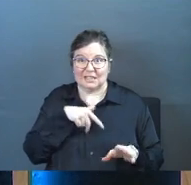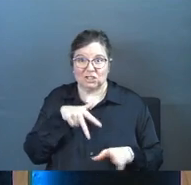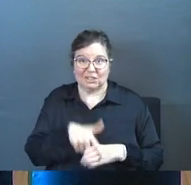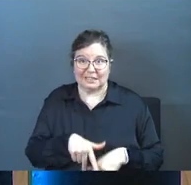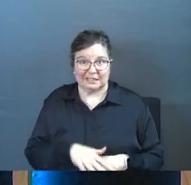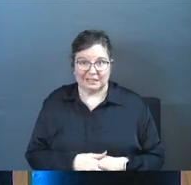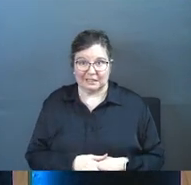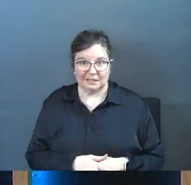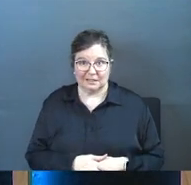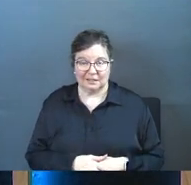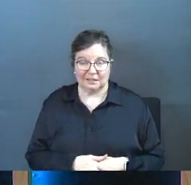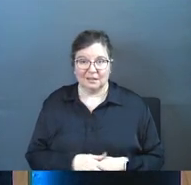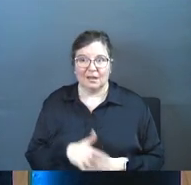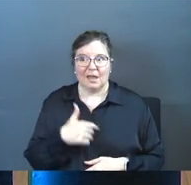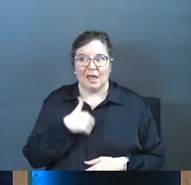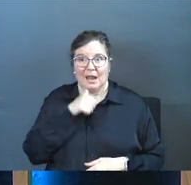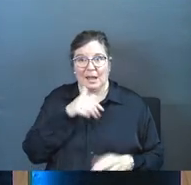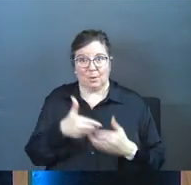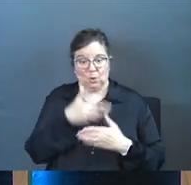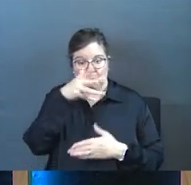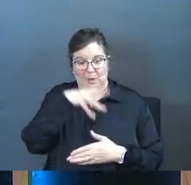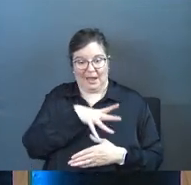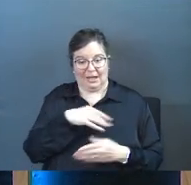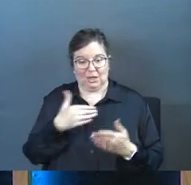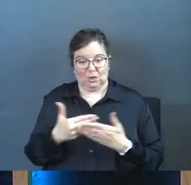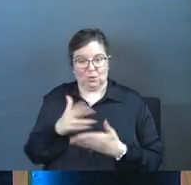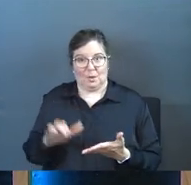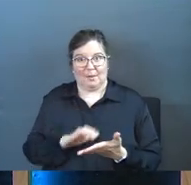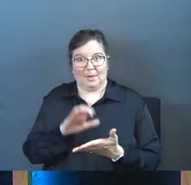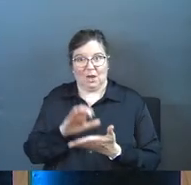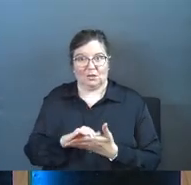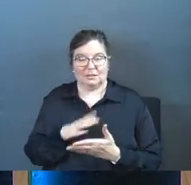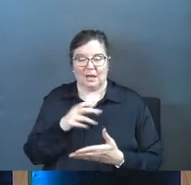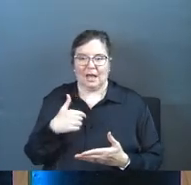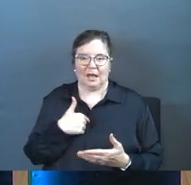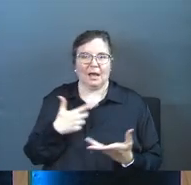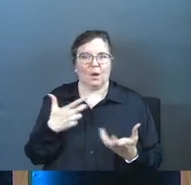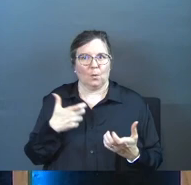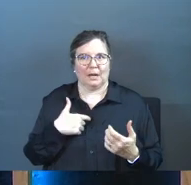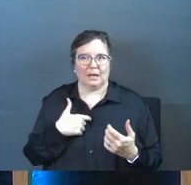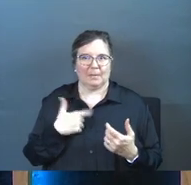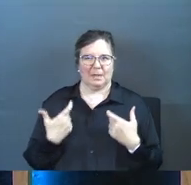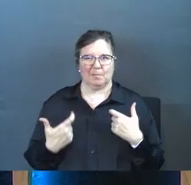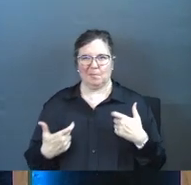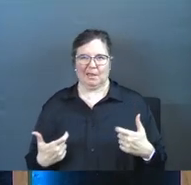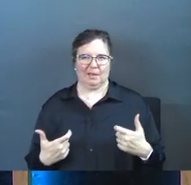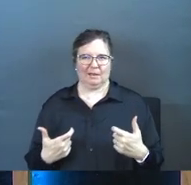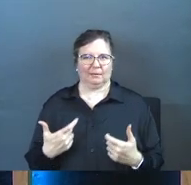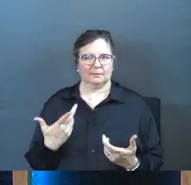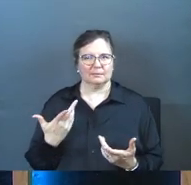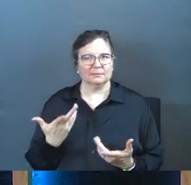cheated. And I'm a new guy in a new marriage, and I want to be big.